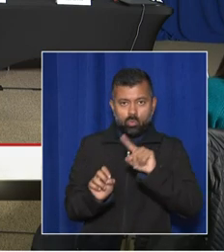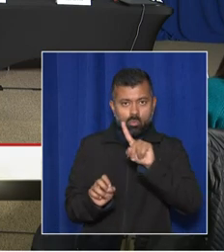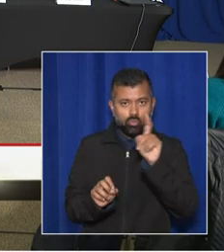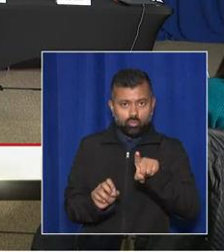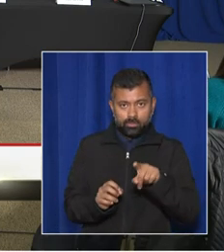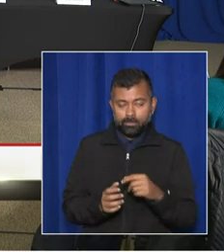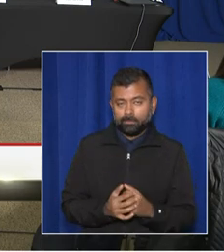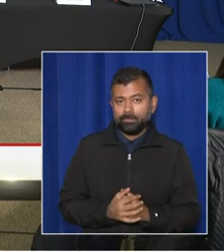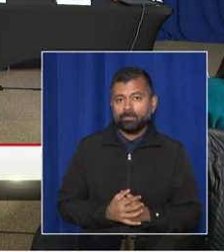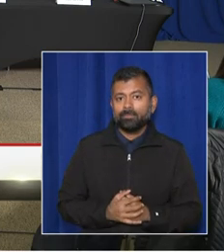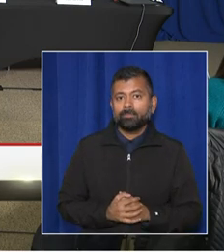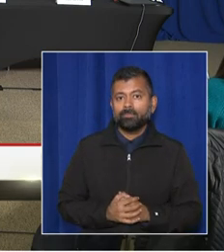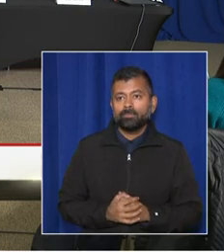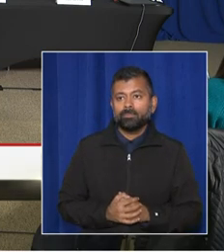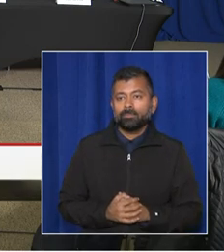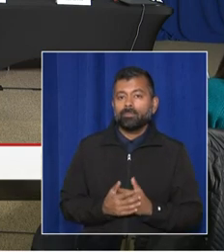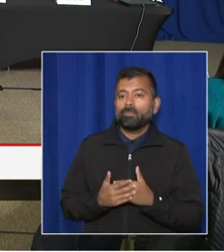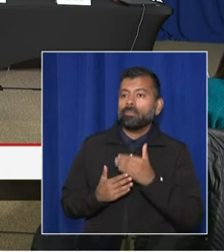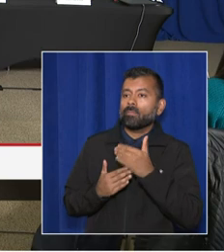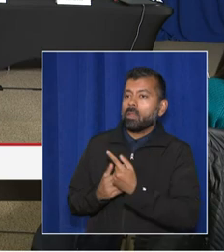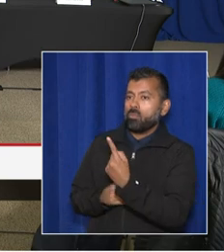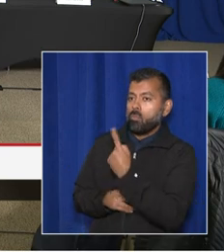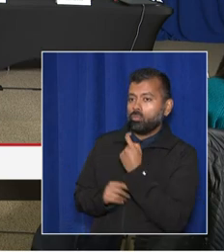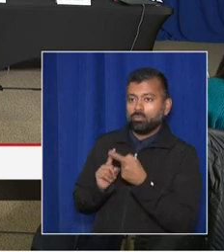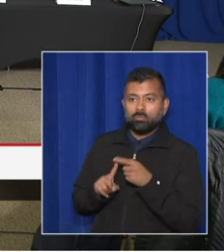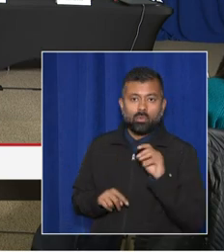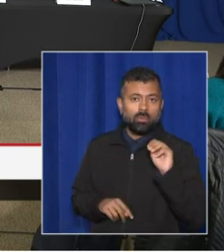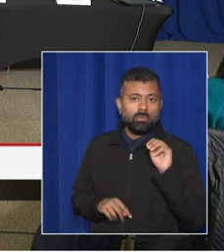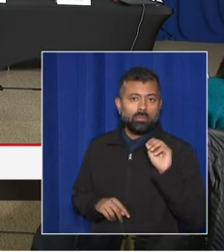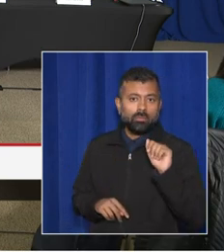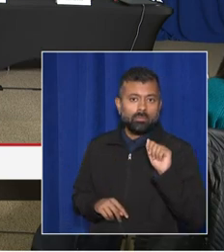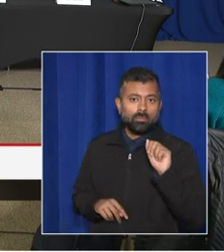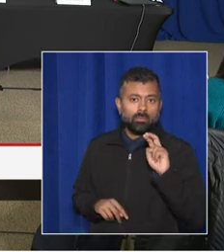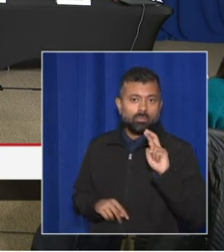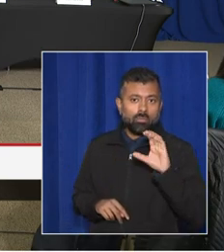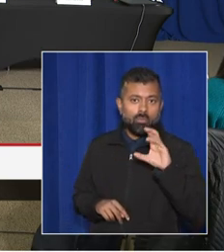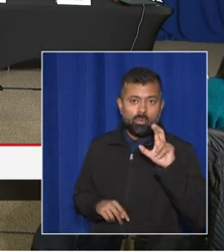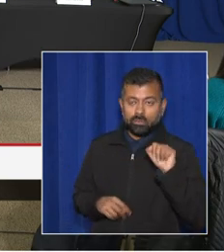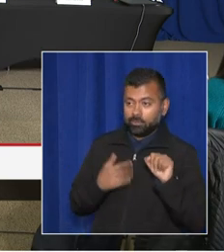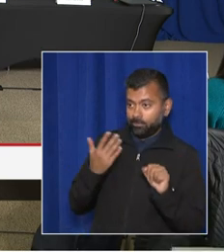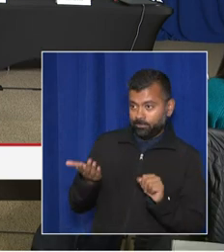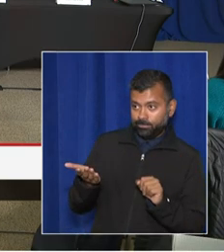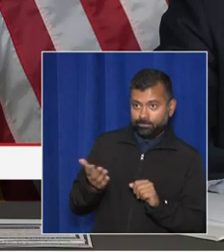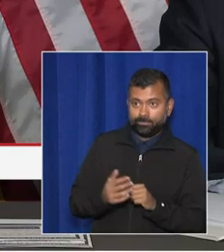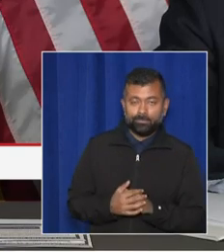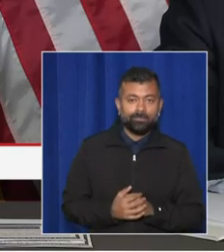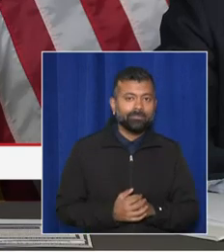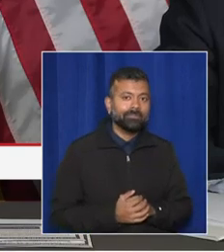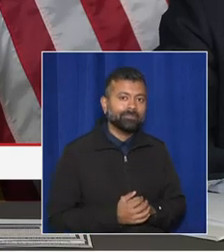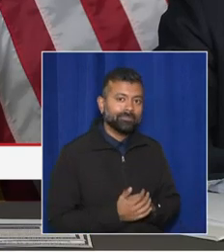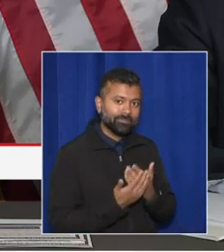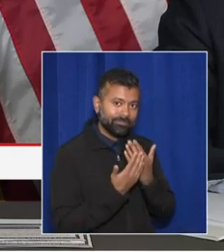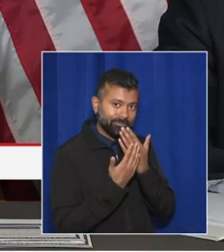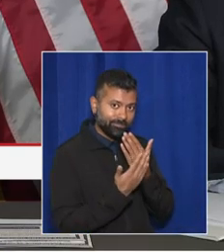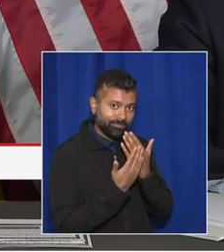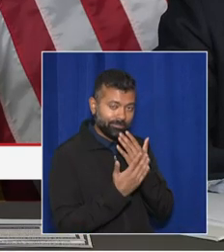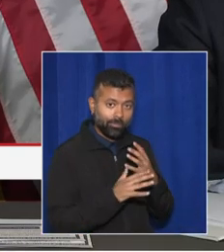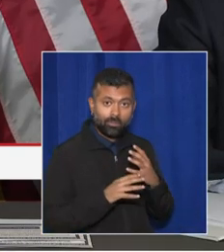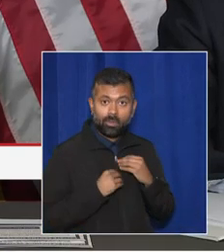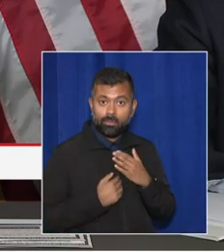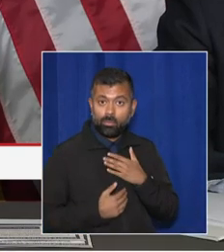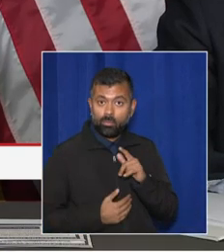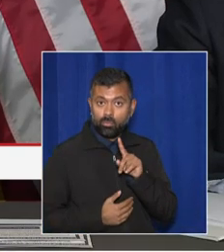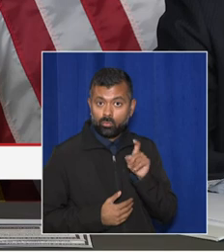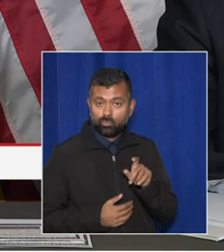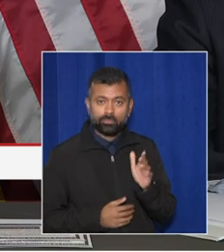Hey, good morning, and thank you for taking my question. I'm a former United States Capitol Police officer and resident of Ward 8. How will federal job losses